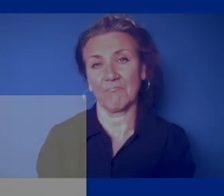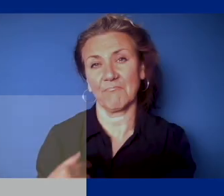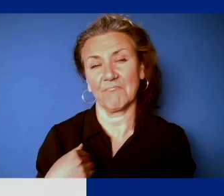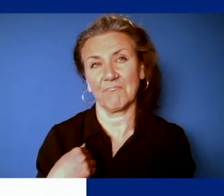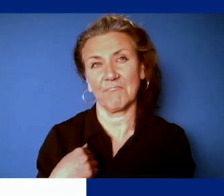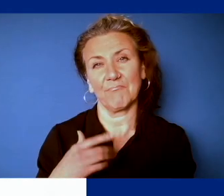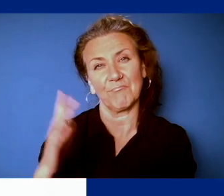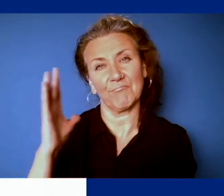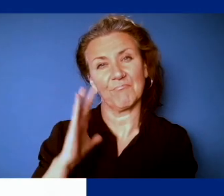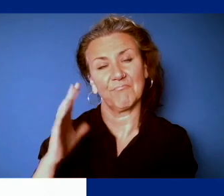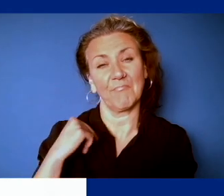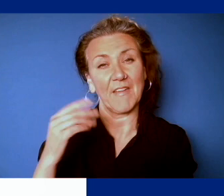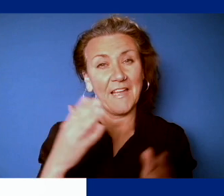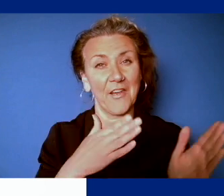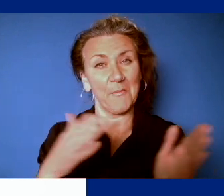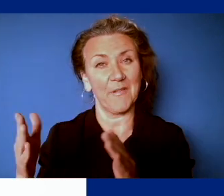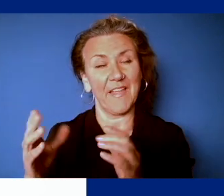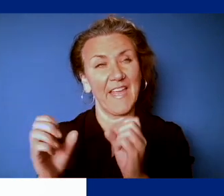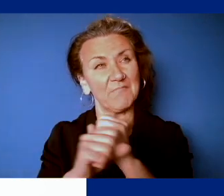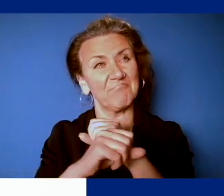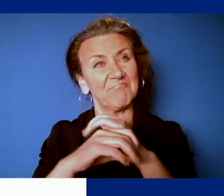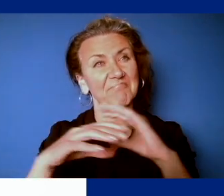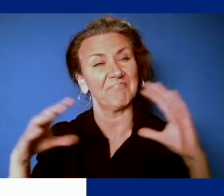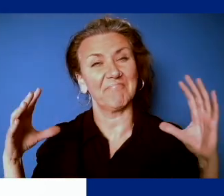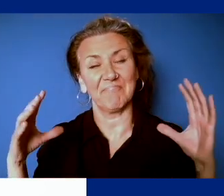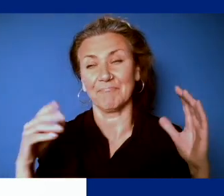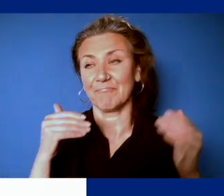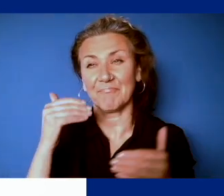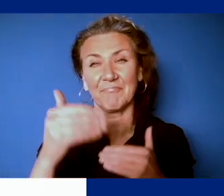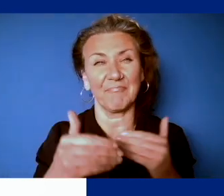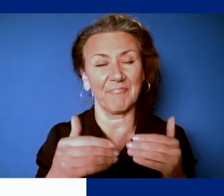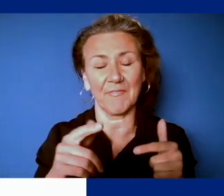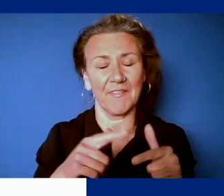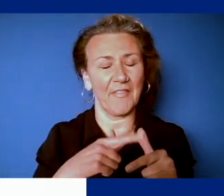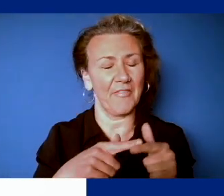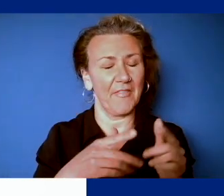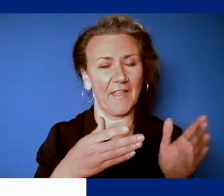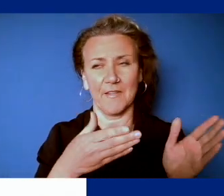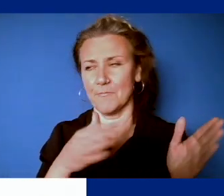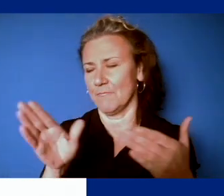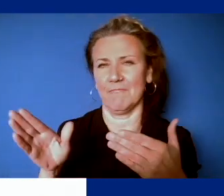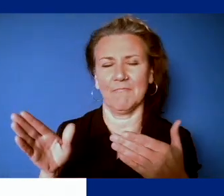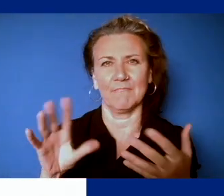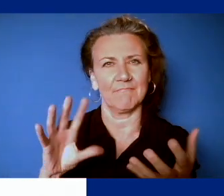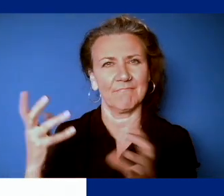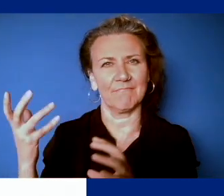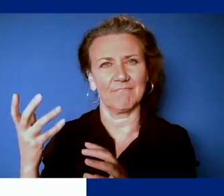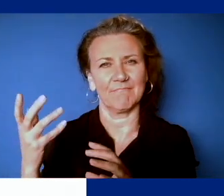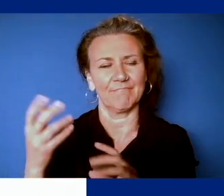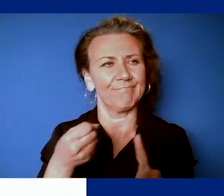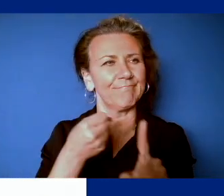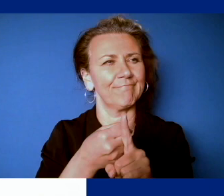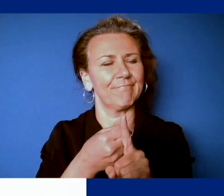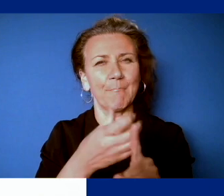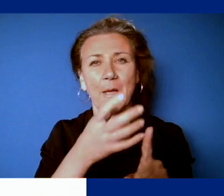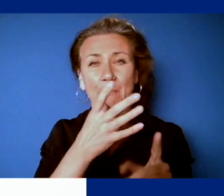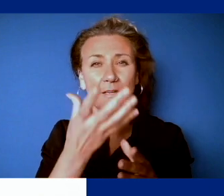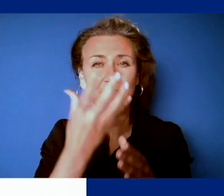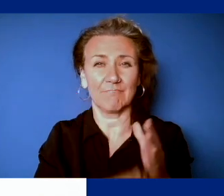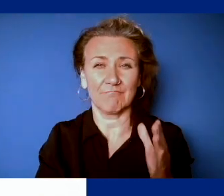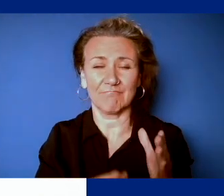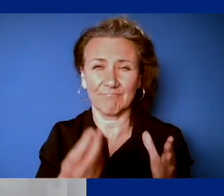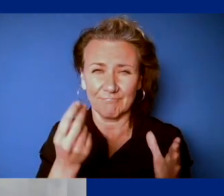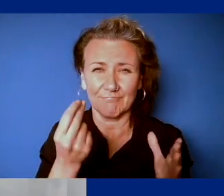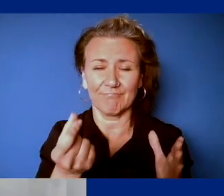I had a whole plan in my life and got sort of derailed. My mom died